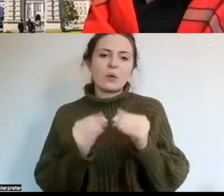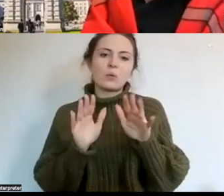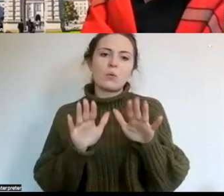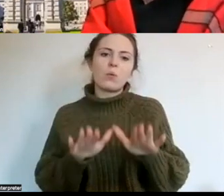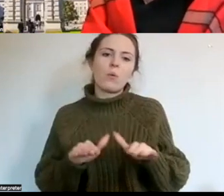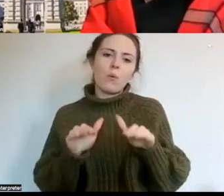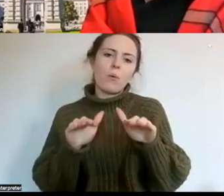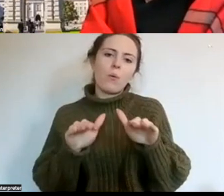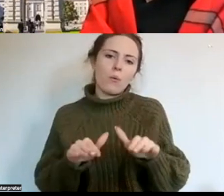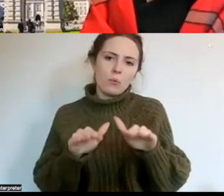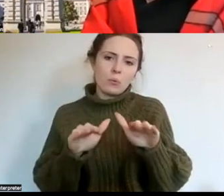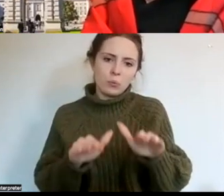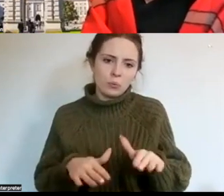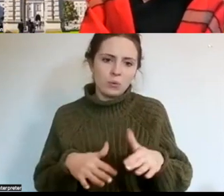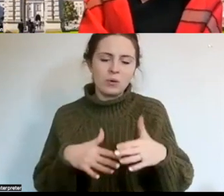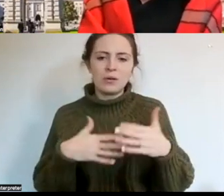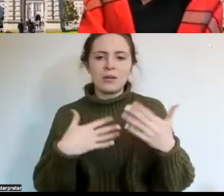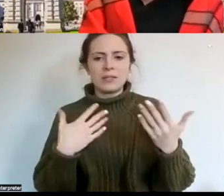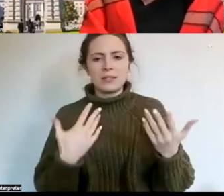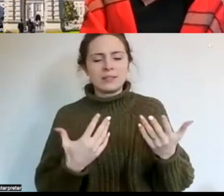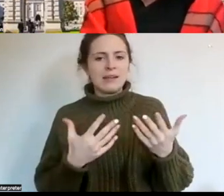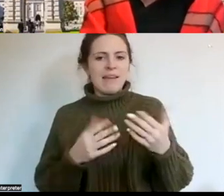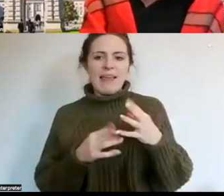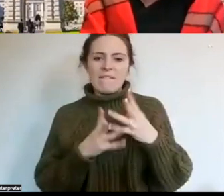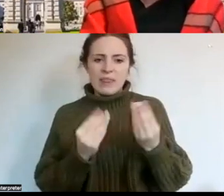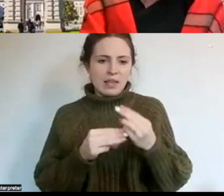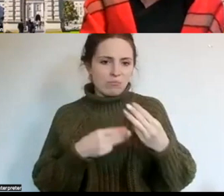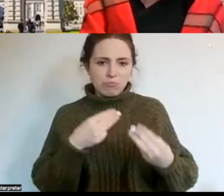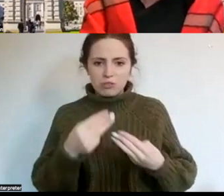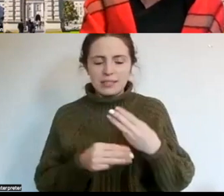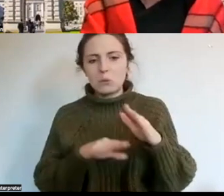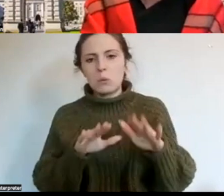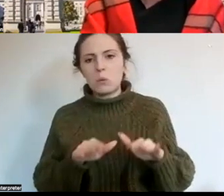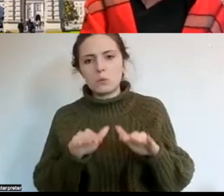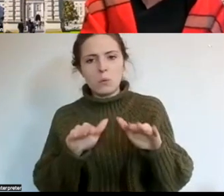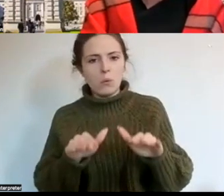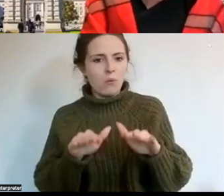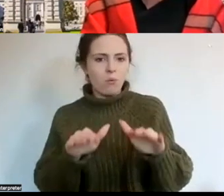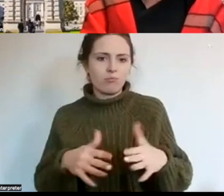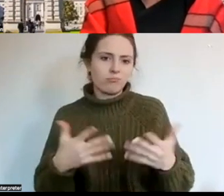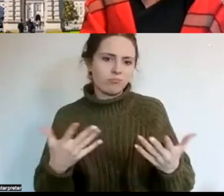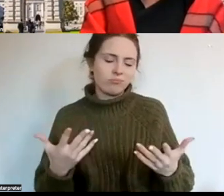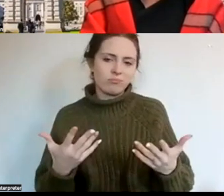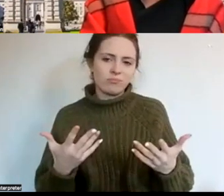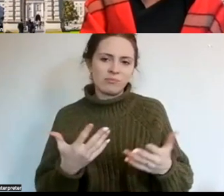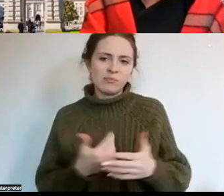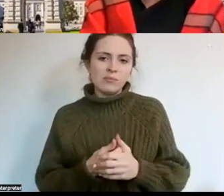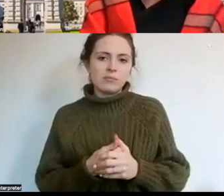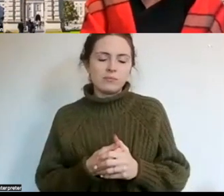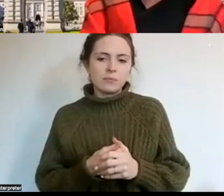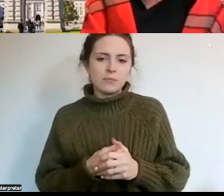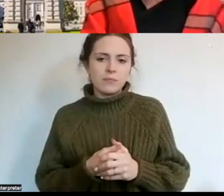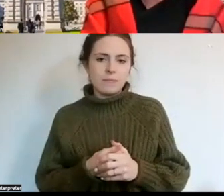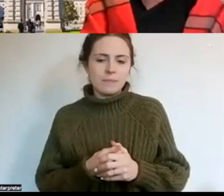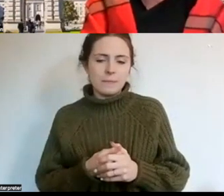putting in business cases, which were perceived to just disappear into some black hole somewhere. And then if they did come back, they came back.